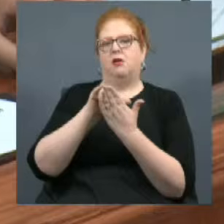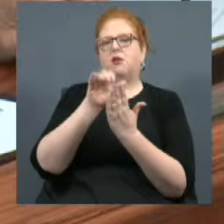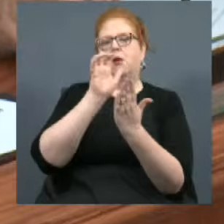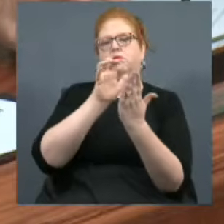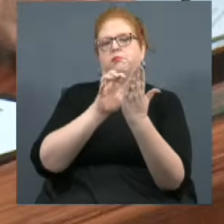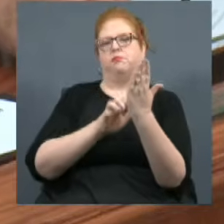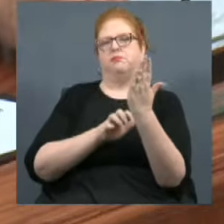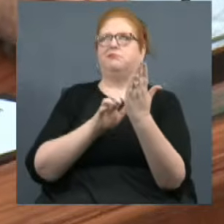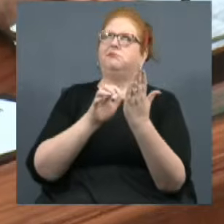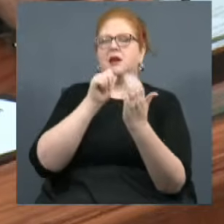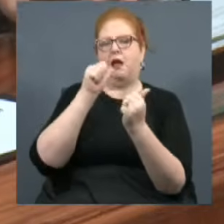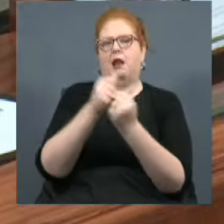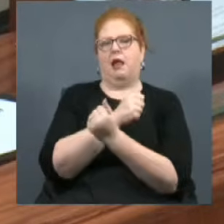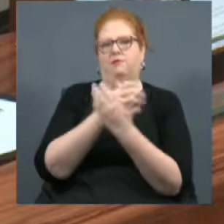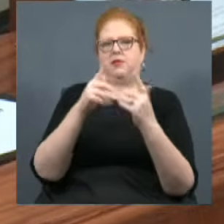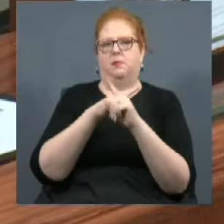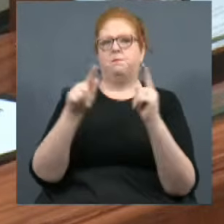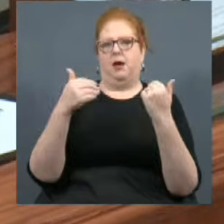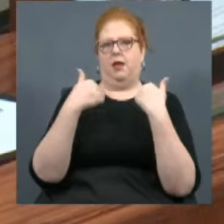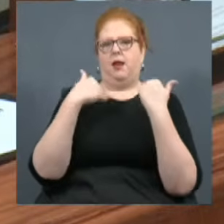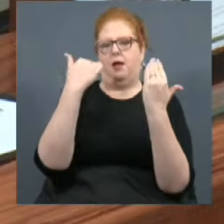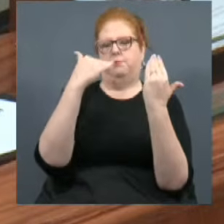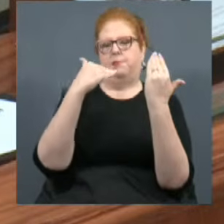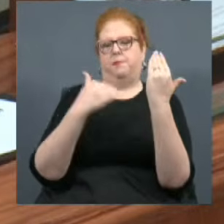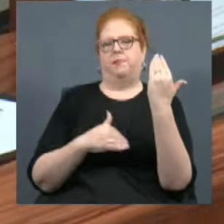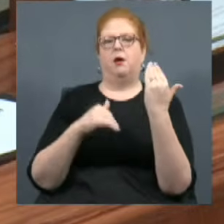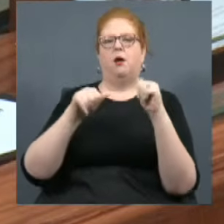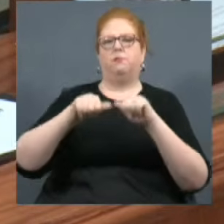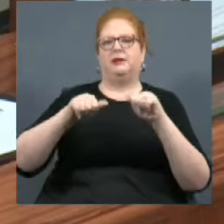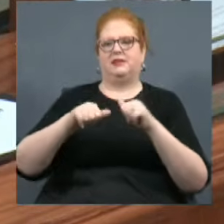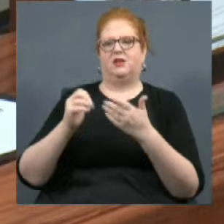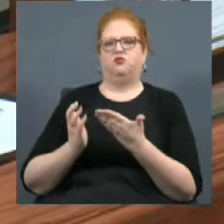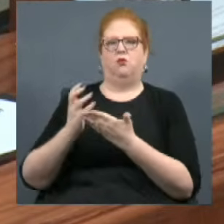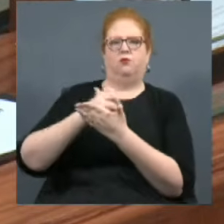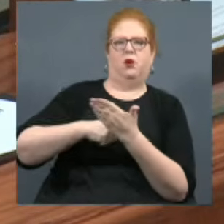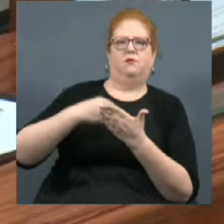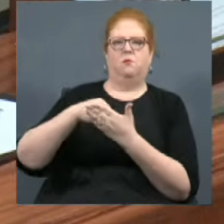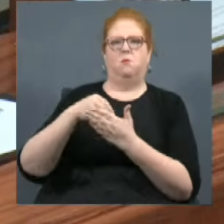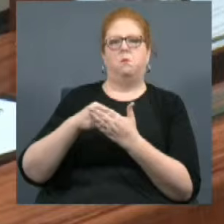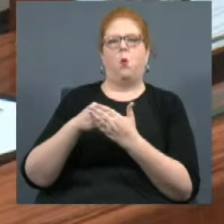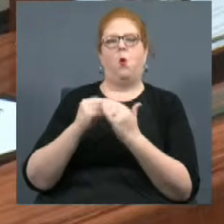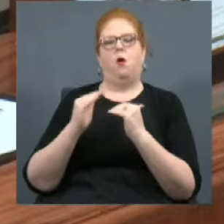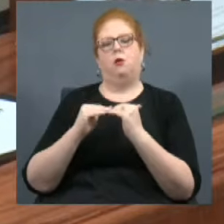but it did set out those where there was potential recovery of $50,000 or more.